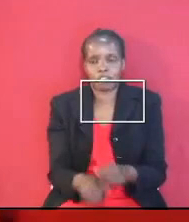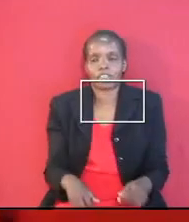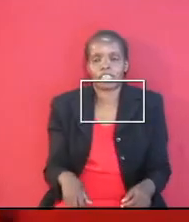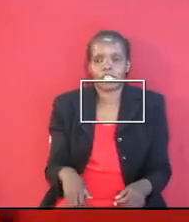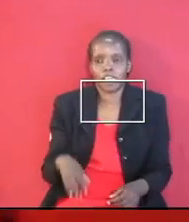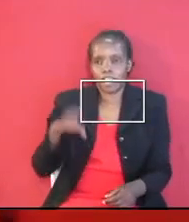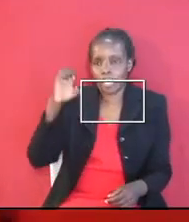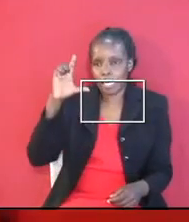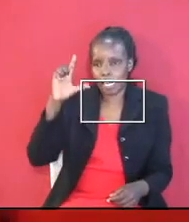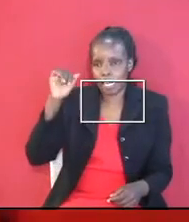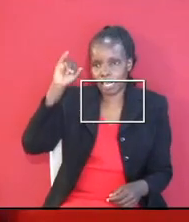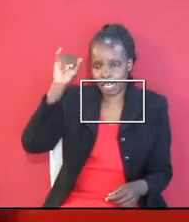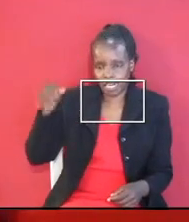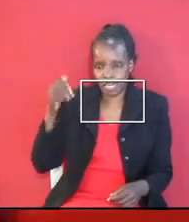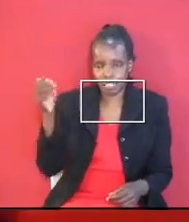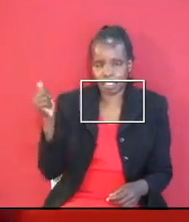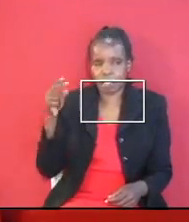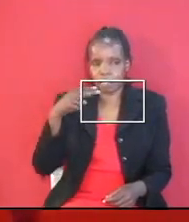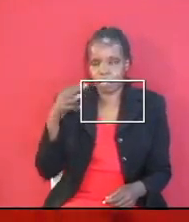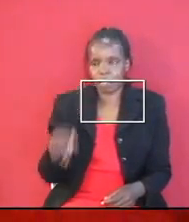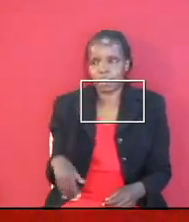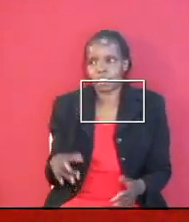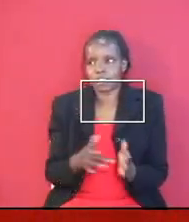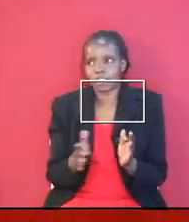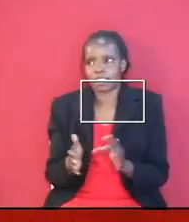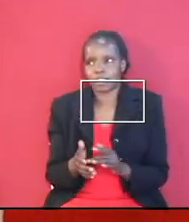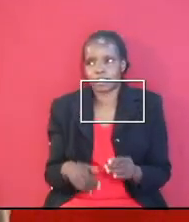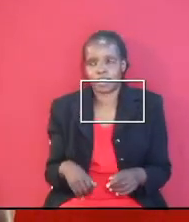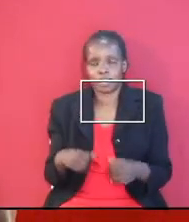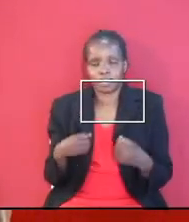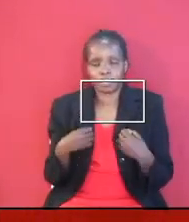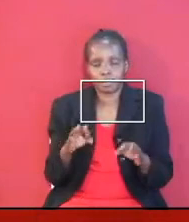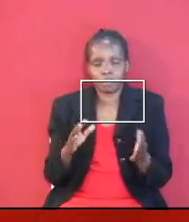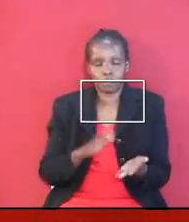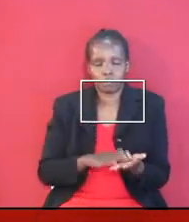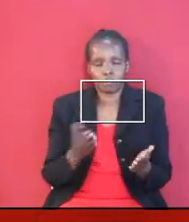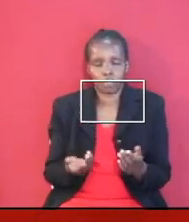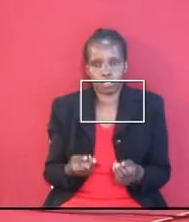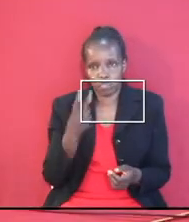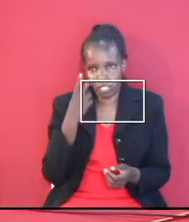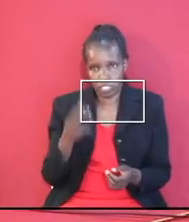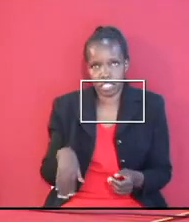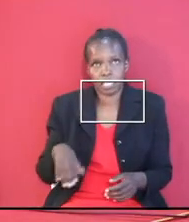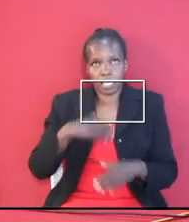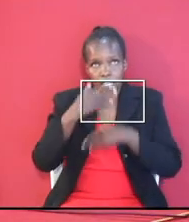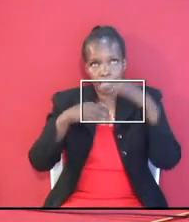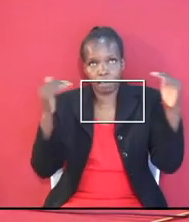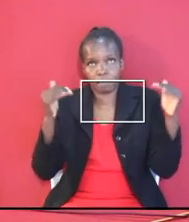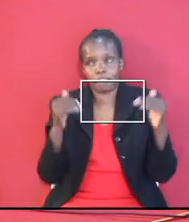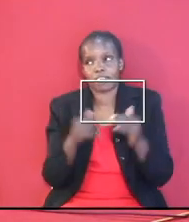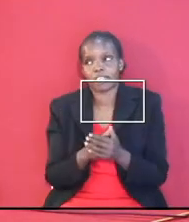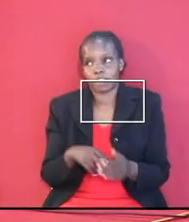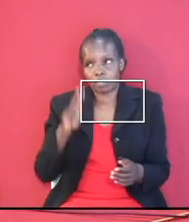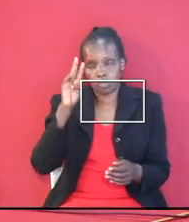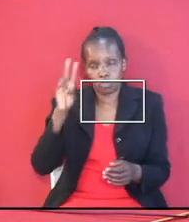Amen. When God loves you, even if you fall and you are his person, you will see heaven. Bwana sifiwe.